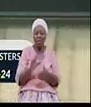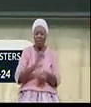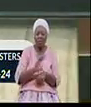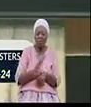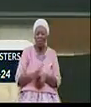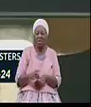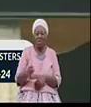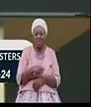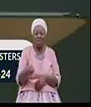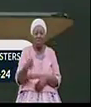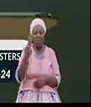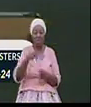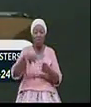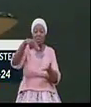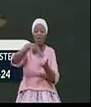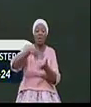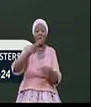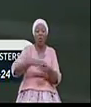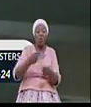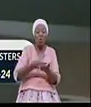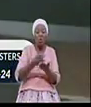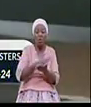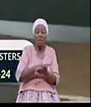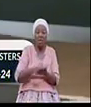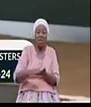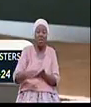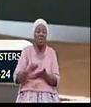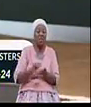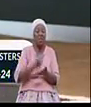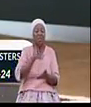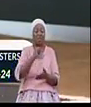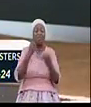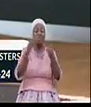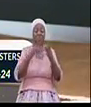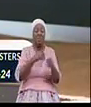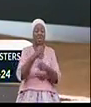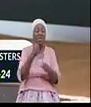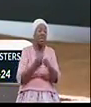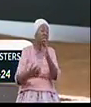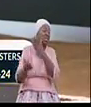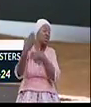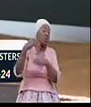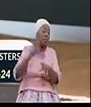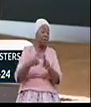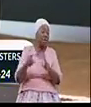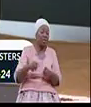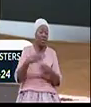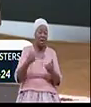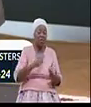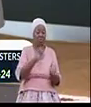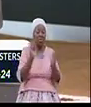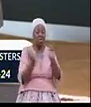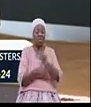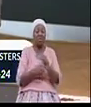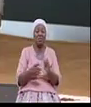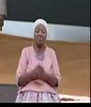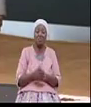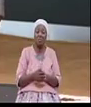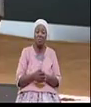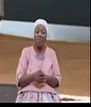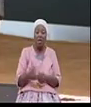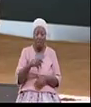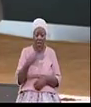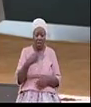stand on holiness, but as many years ago, they are not like that anymore. They say